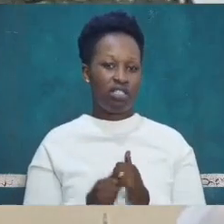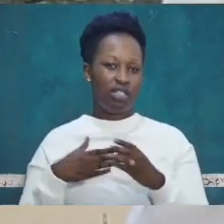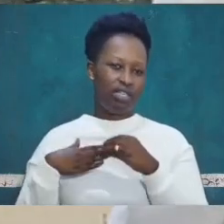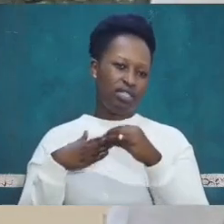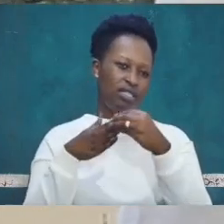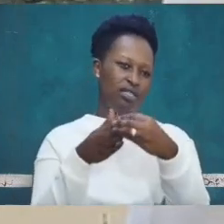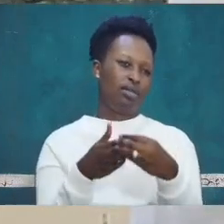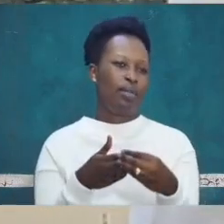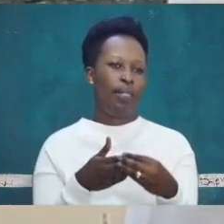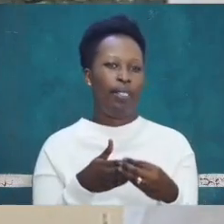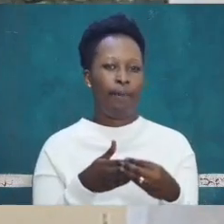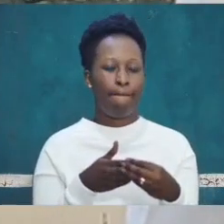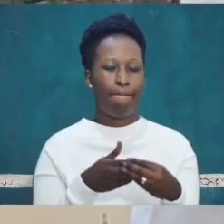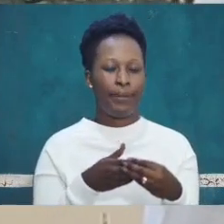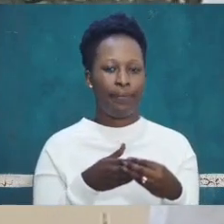leads